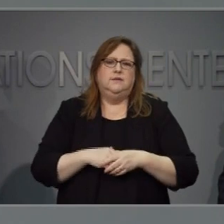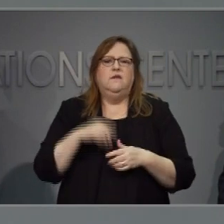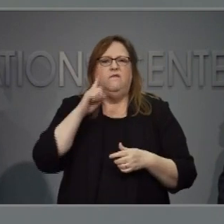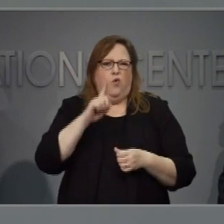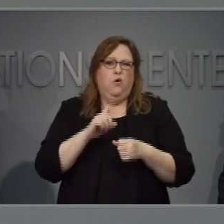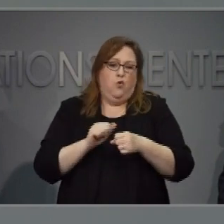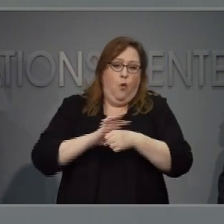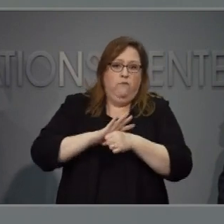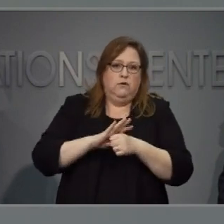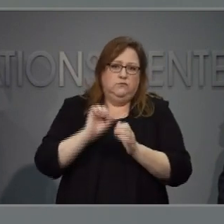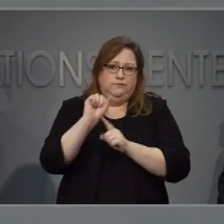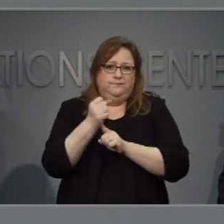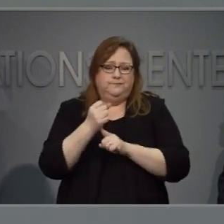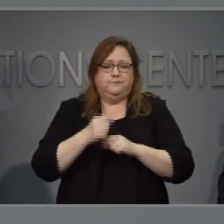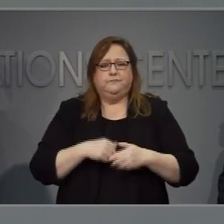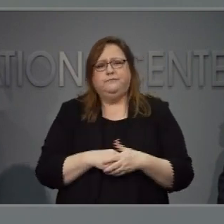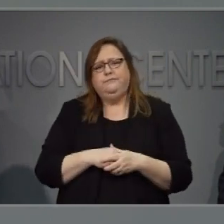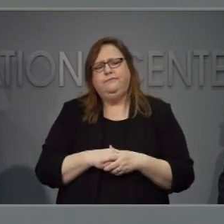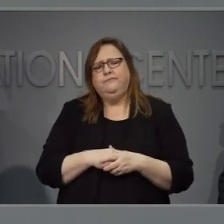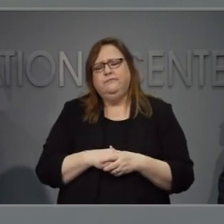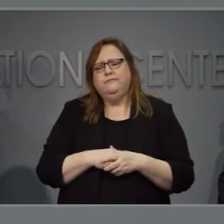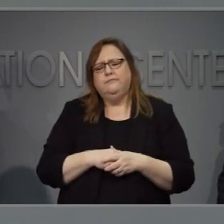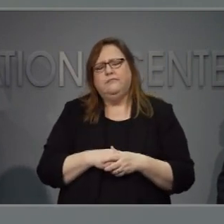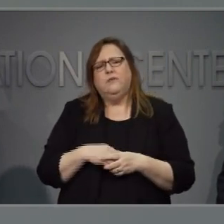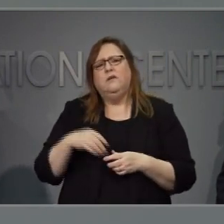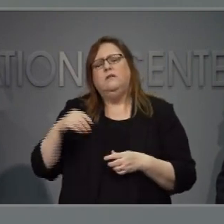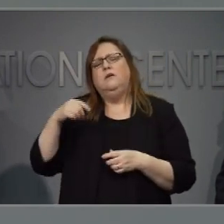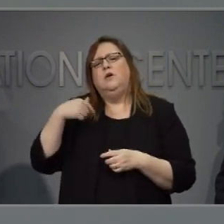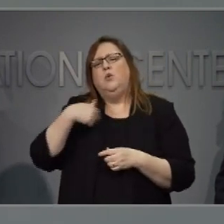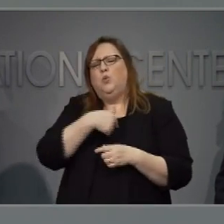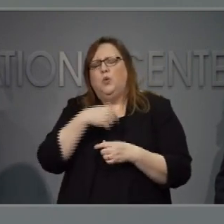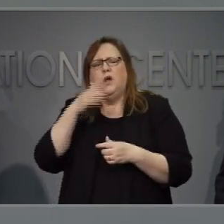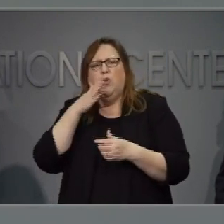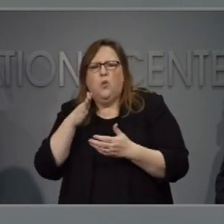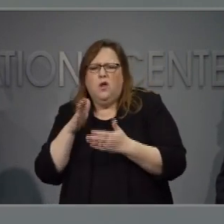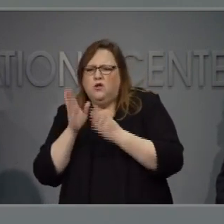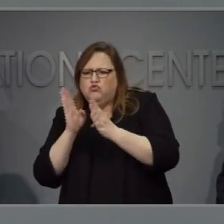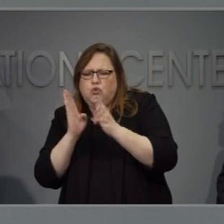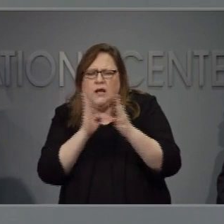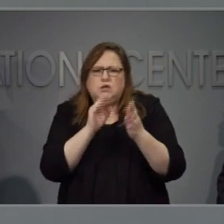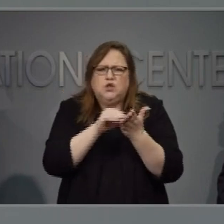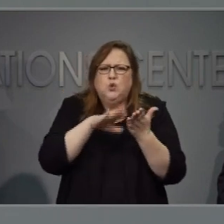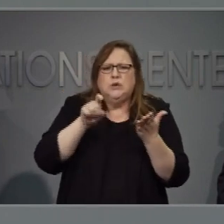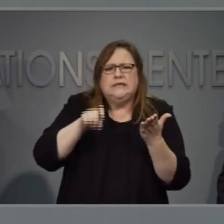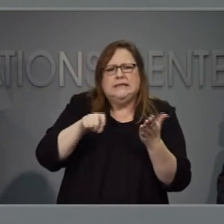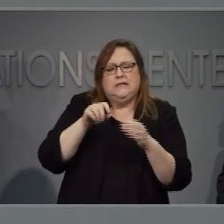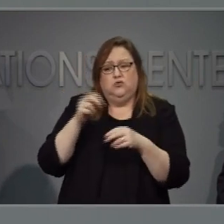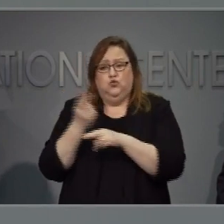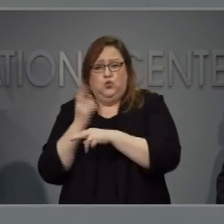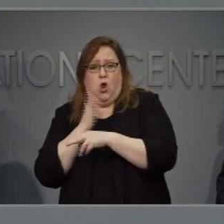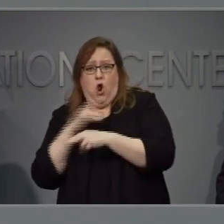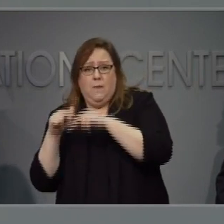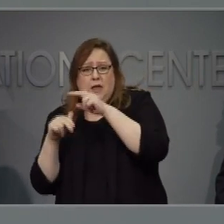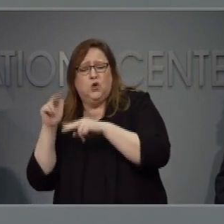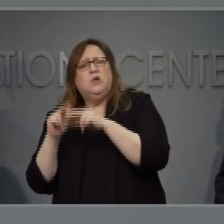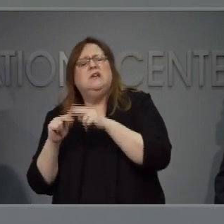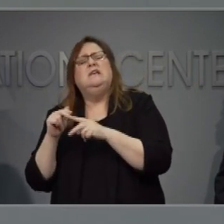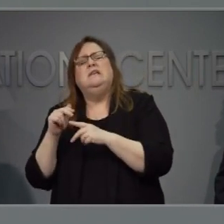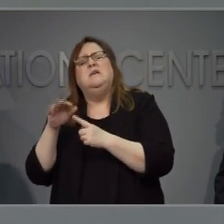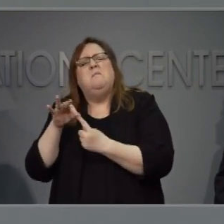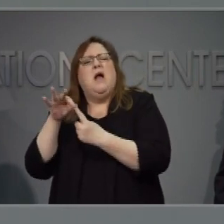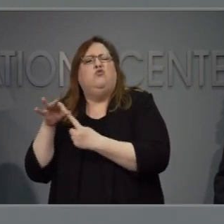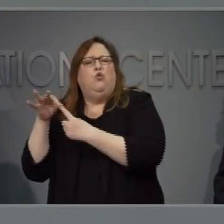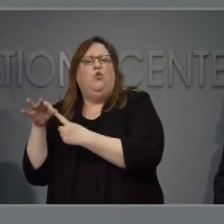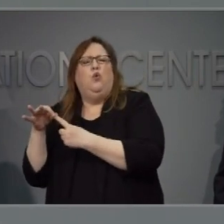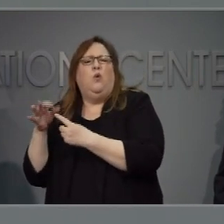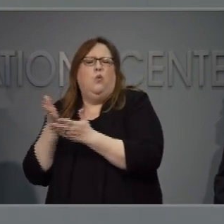used strategically to address student needs, our school employees will support students and provide remote learning